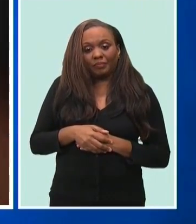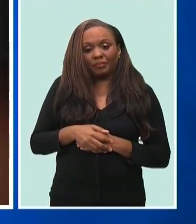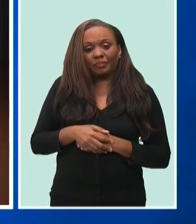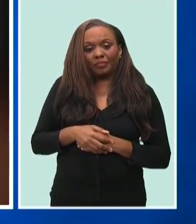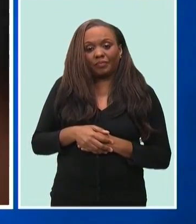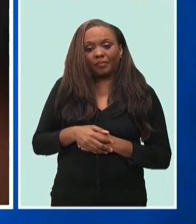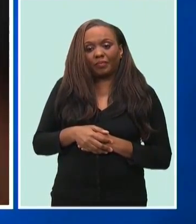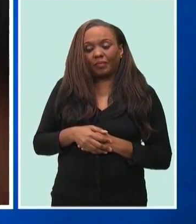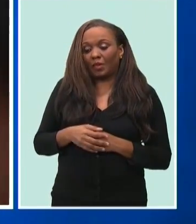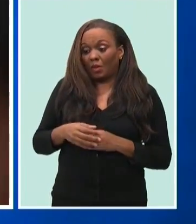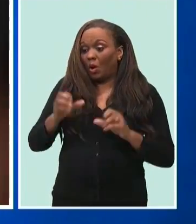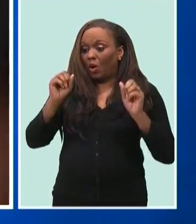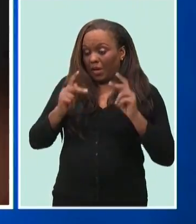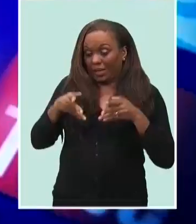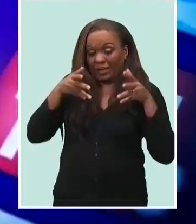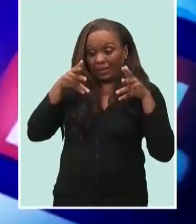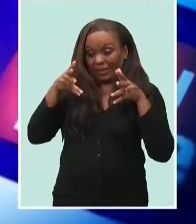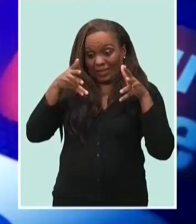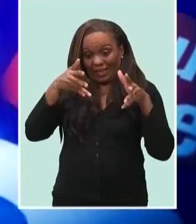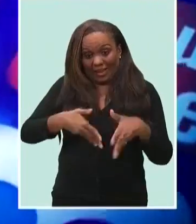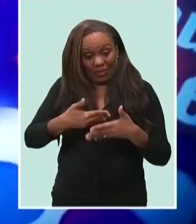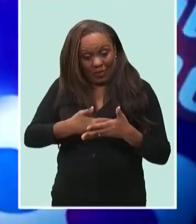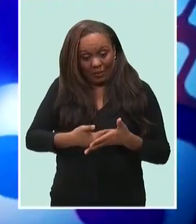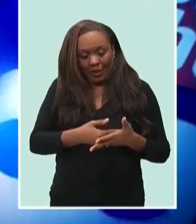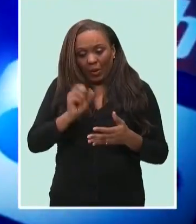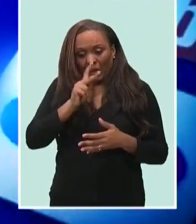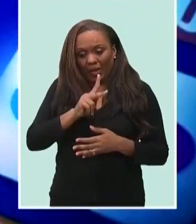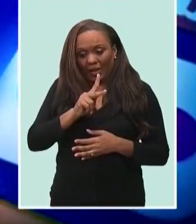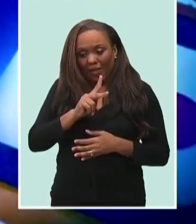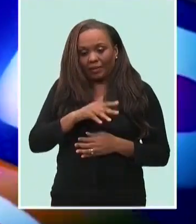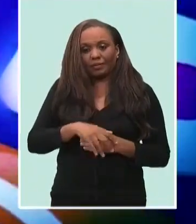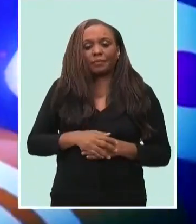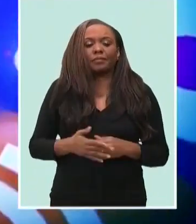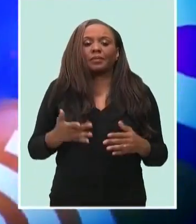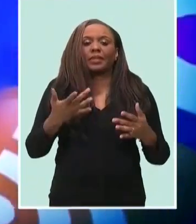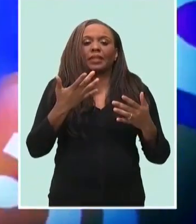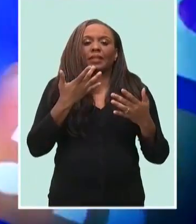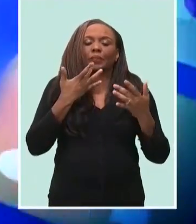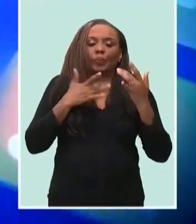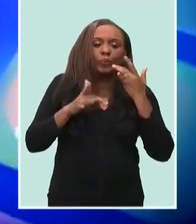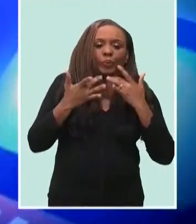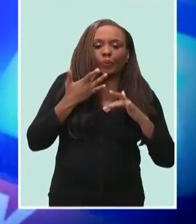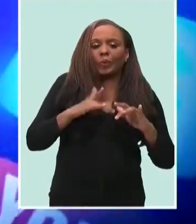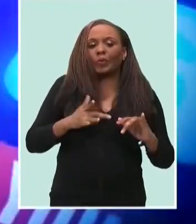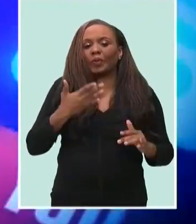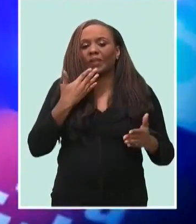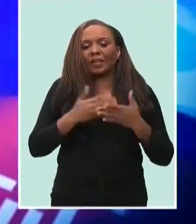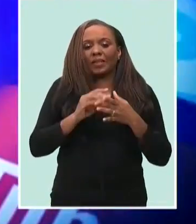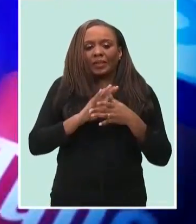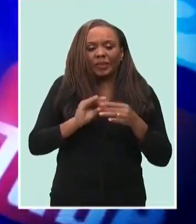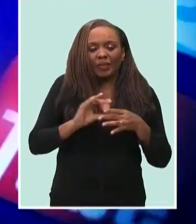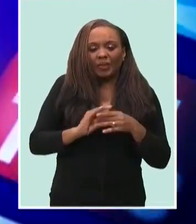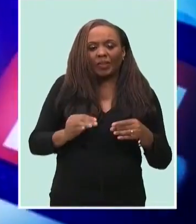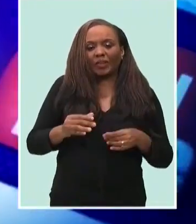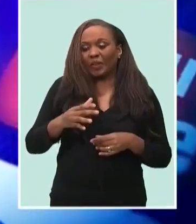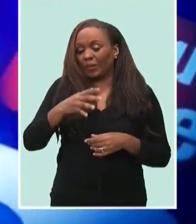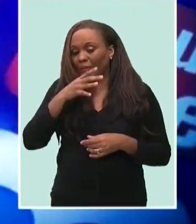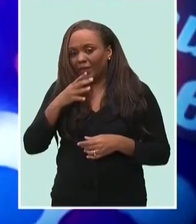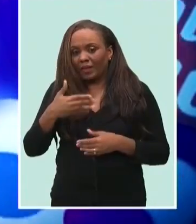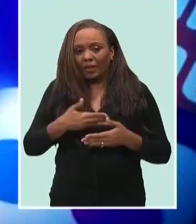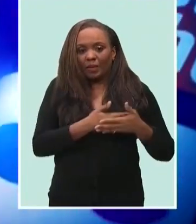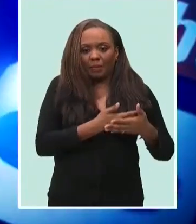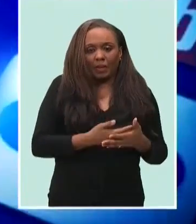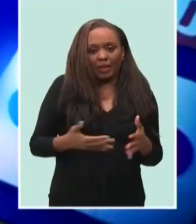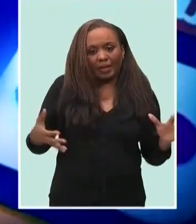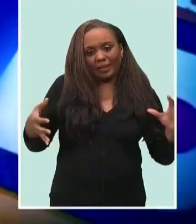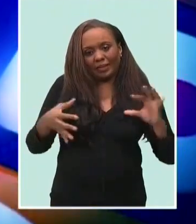Okay, Roger, left her baby in the terminal. Okay. Well, thankfully, that story ended happily with the mother and the